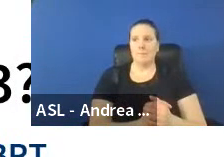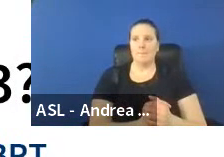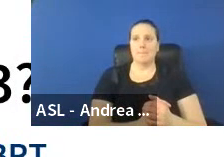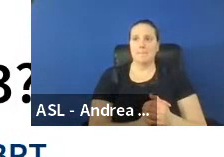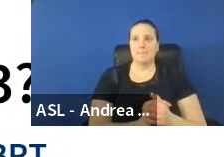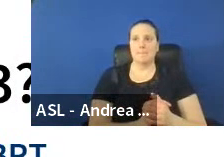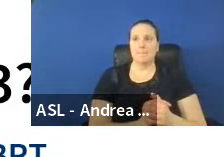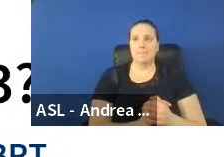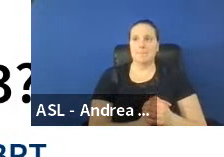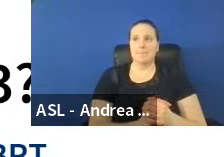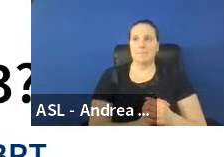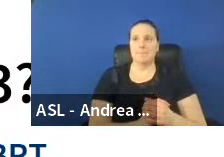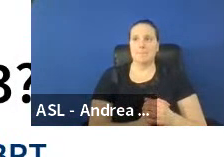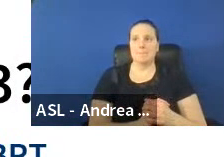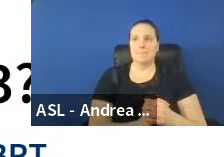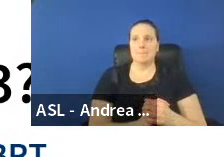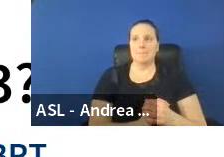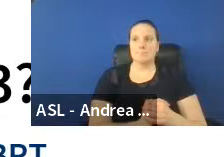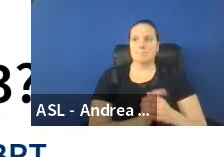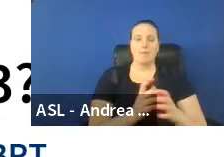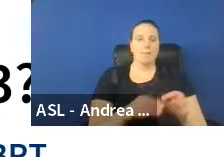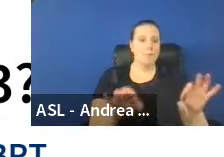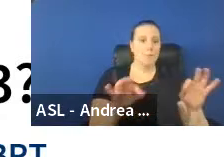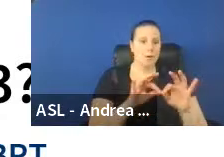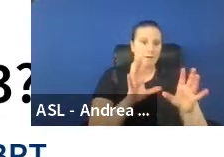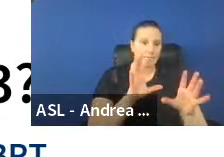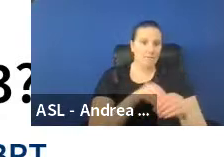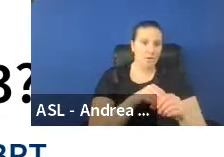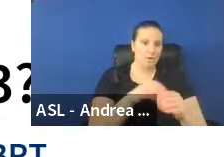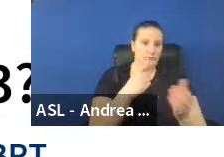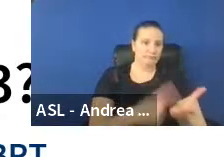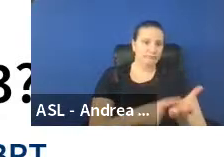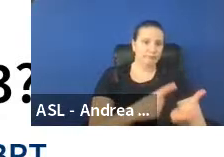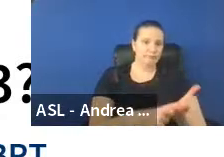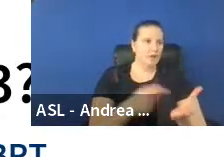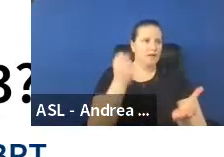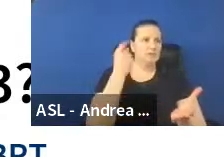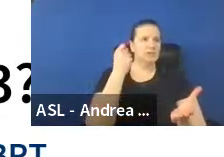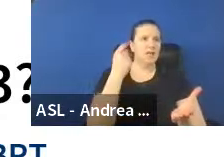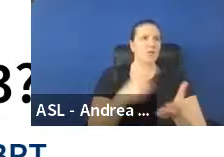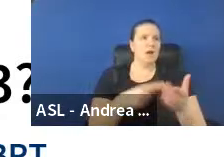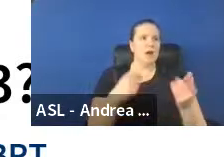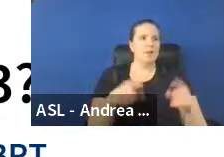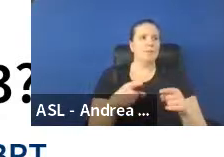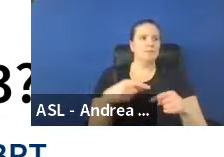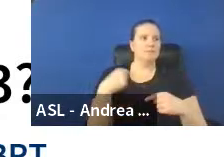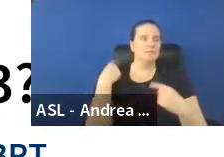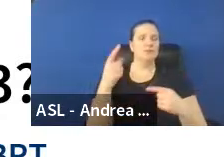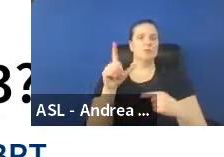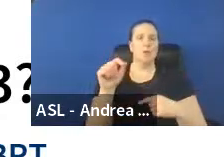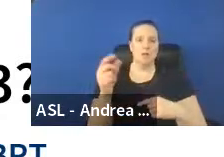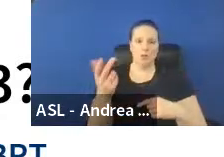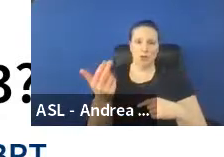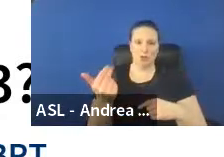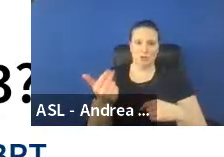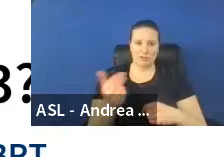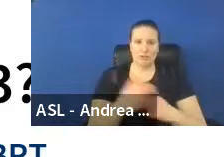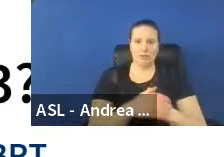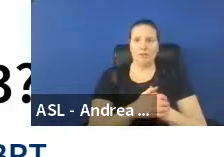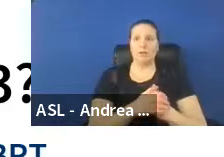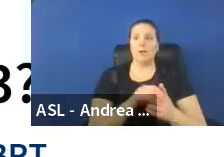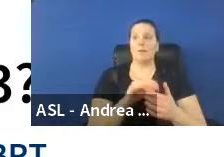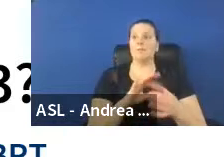Another really important piece of this conversation is really understanding what's happened since 2013. So as I mentioned, the